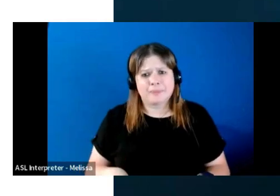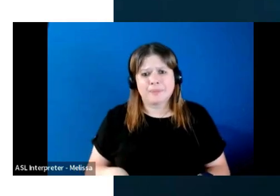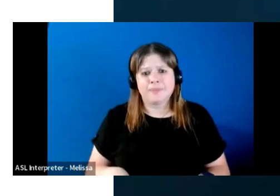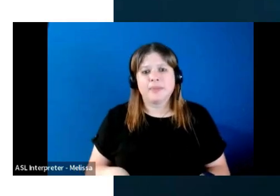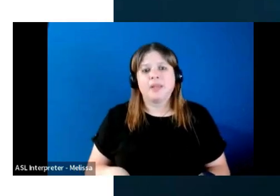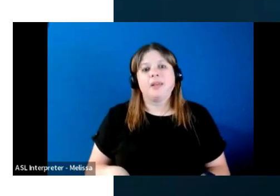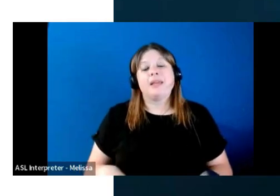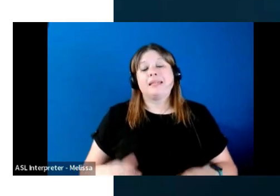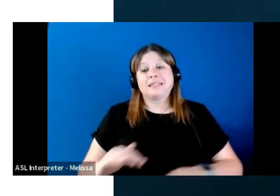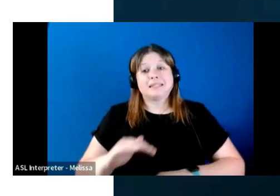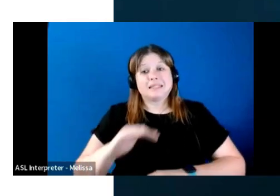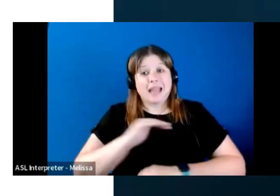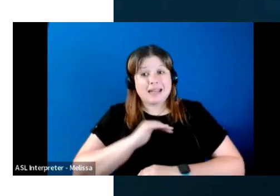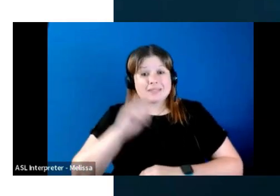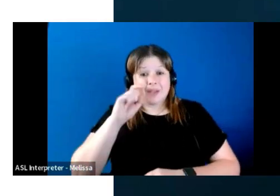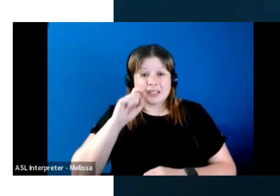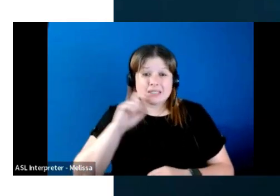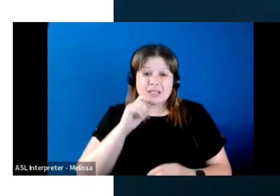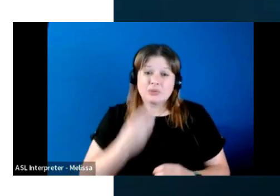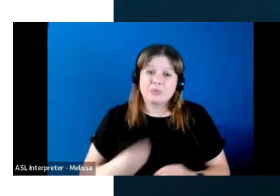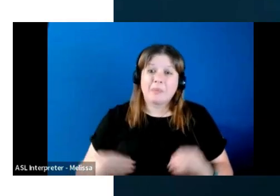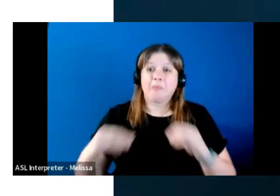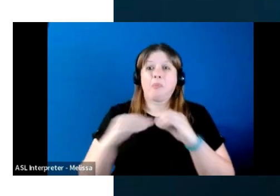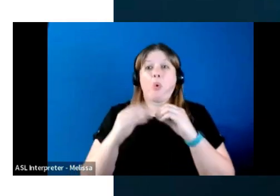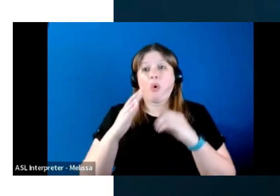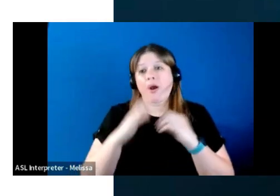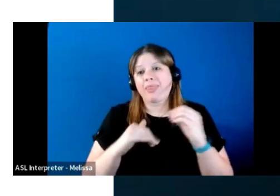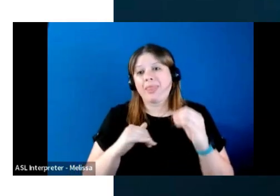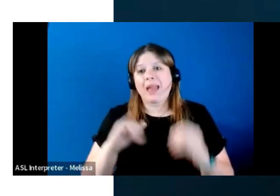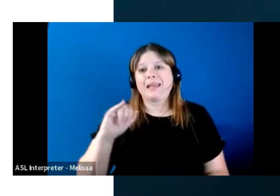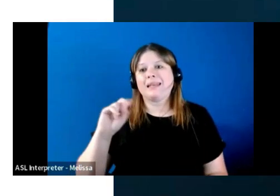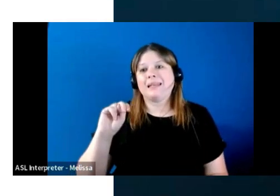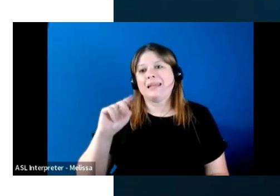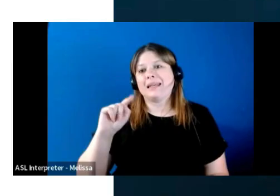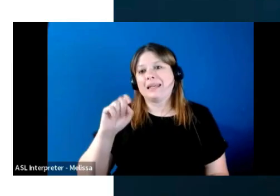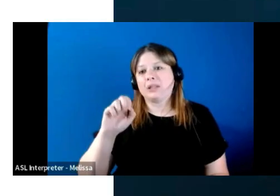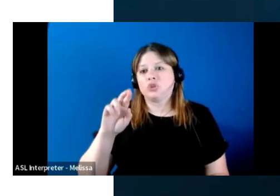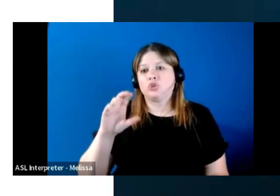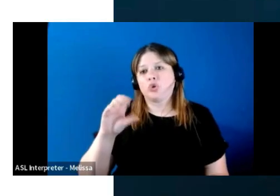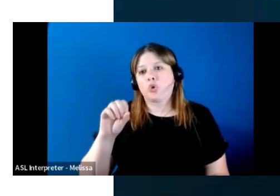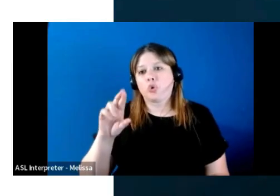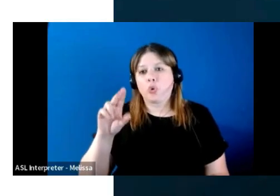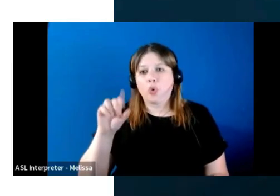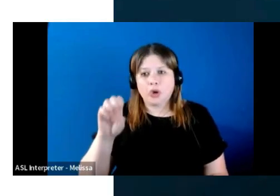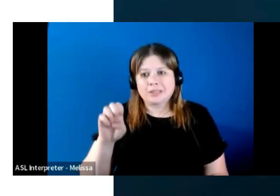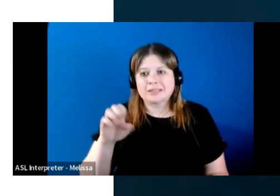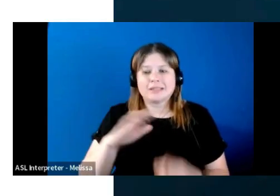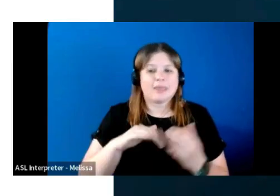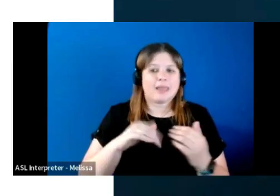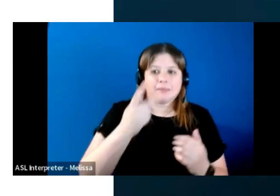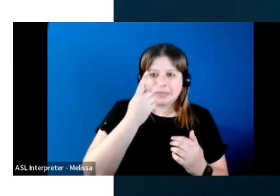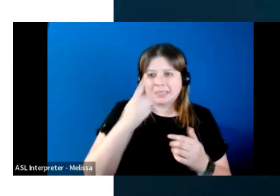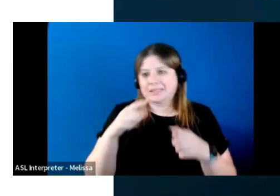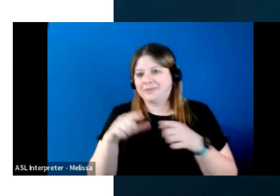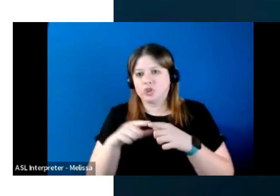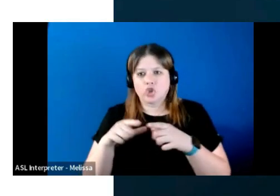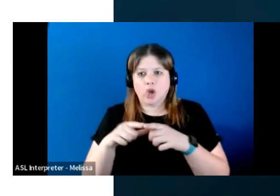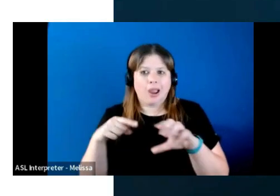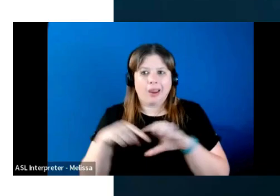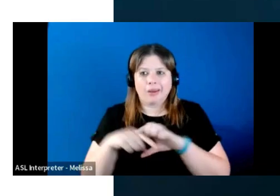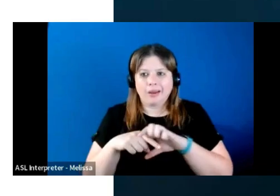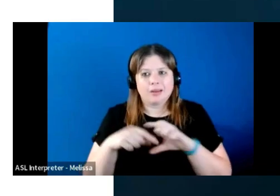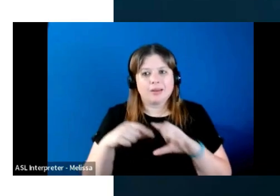Satisfying sex is so much more than intercourse, than penis-vagina sex, and good enough sex is a